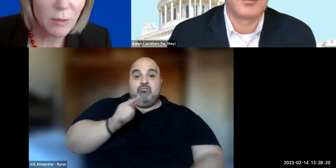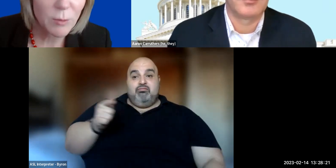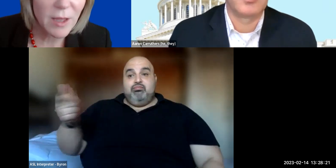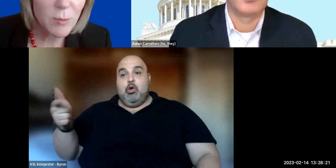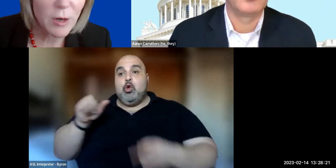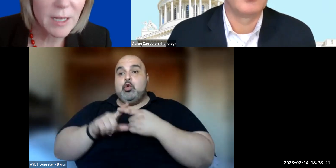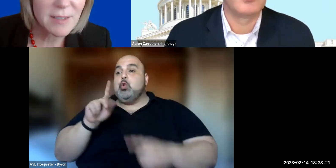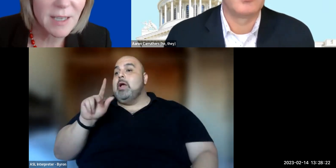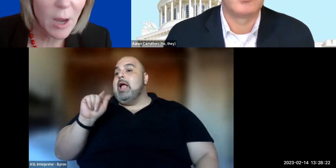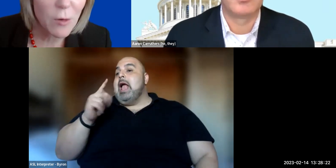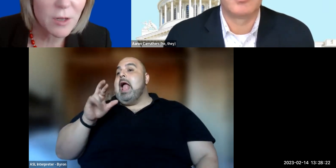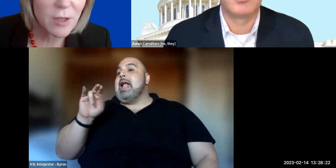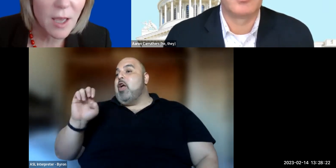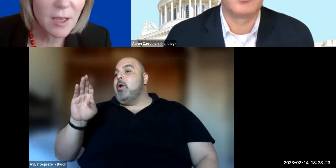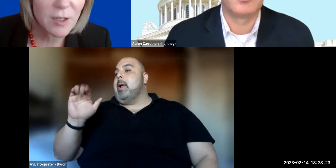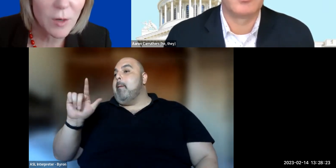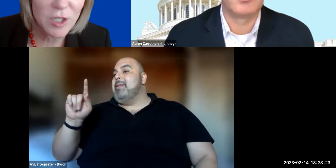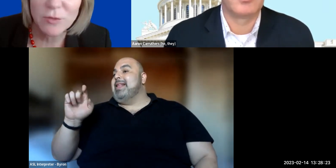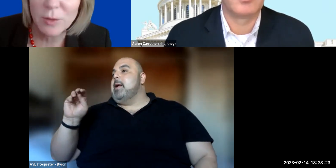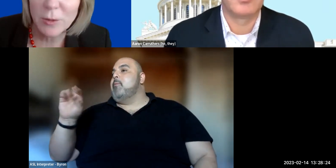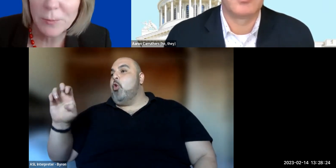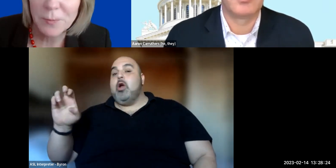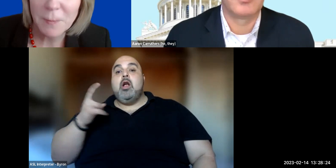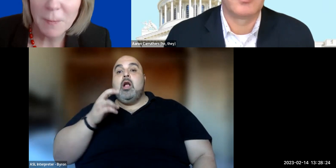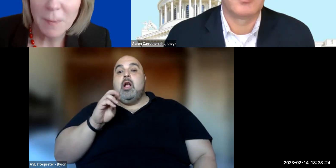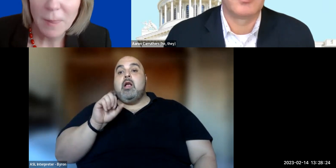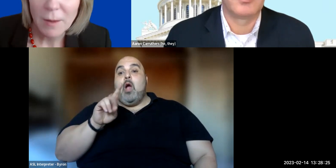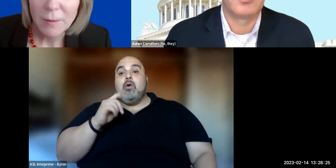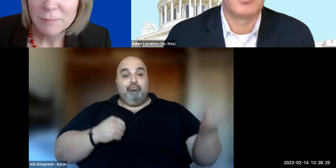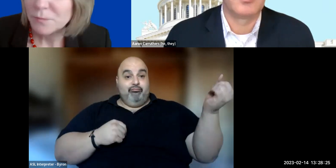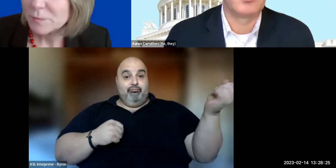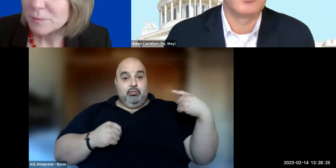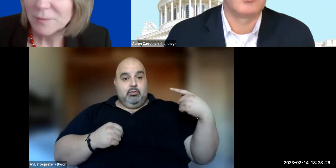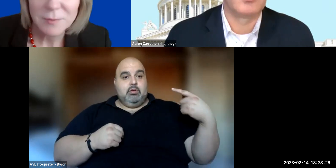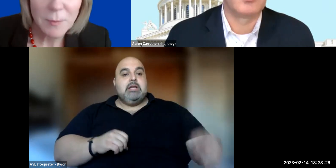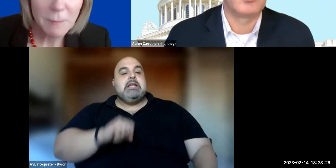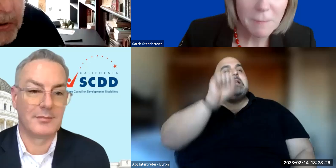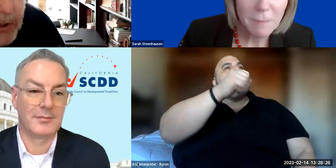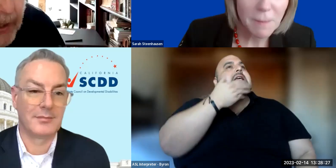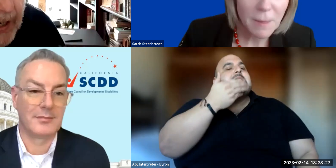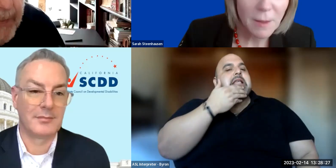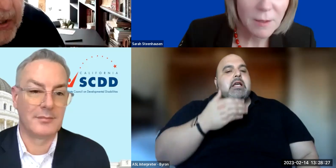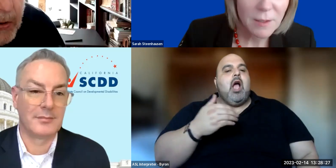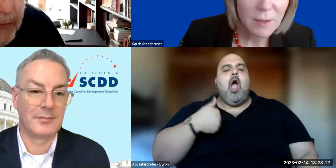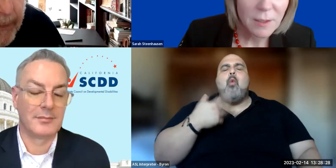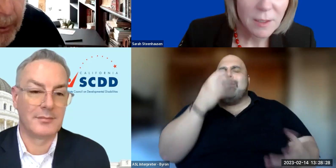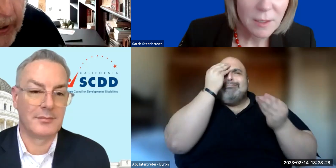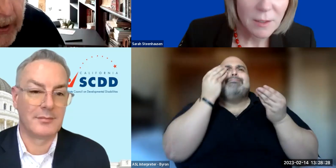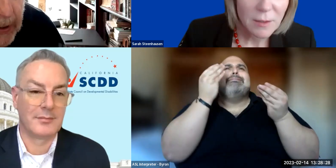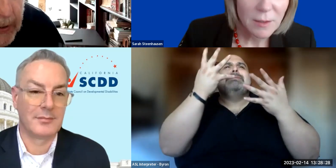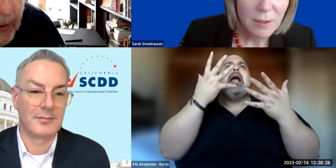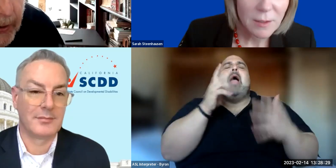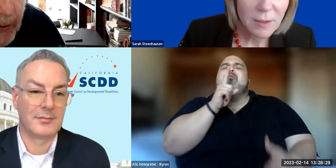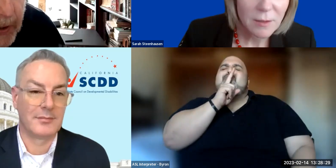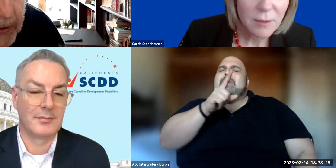to Catherine Blakemore. And I see Howard, question from you. Yes, thank you. I just wanted to say that I am extremely